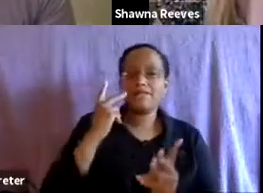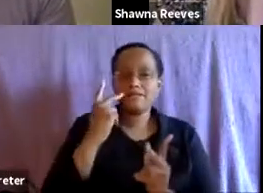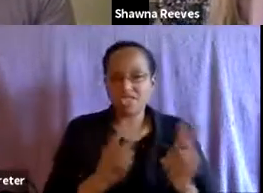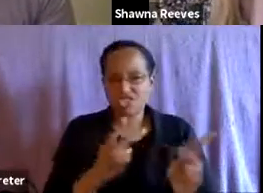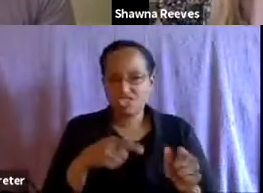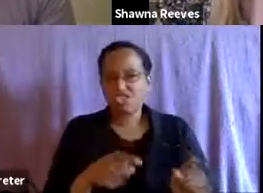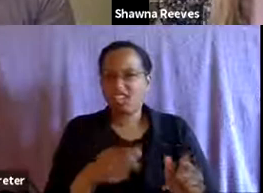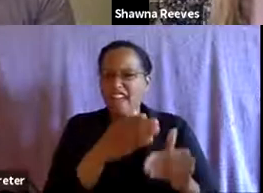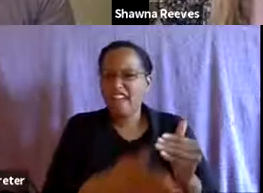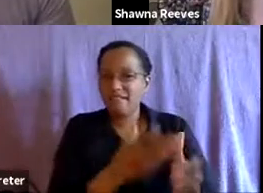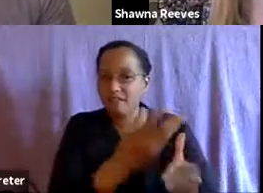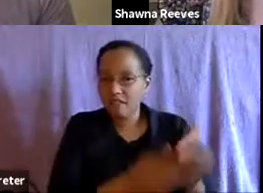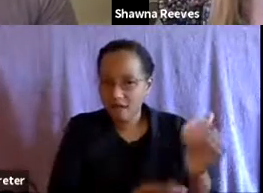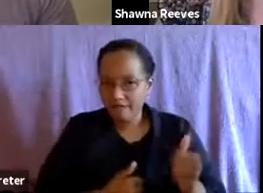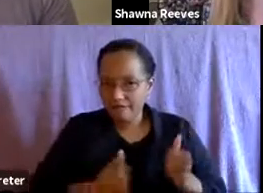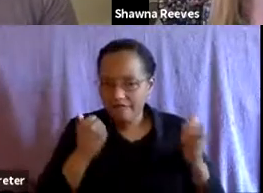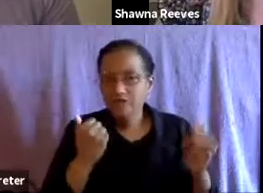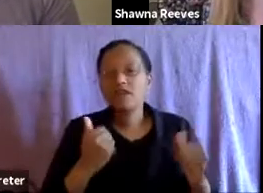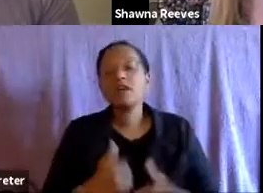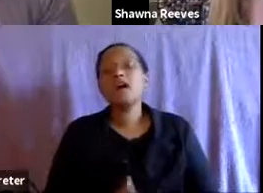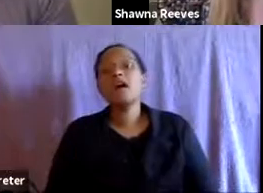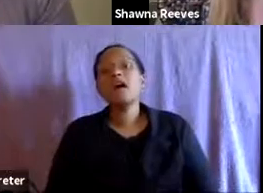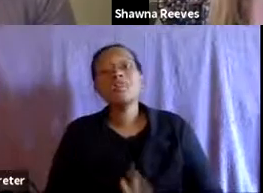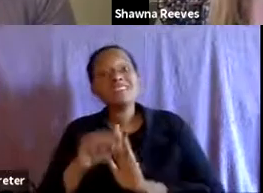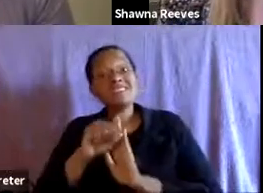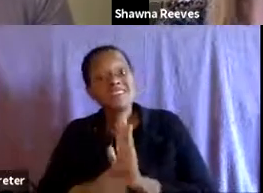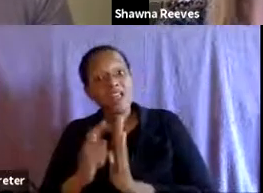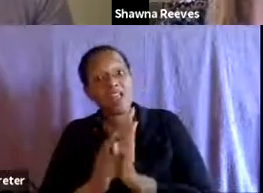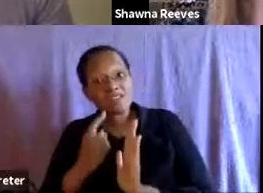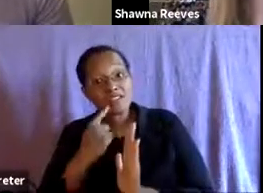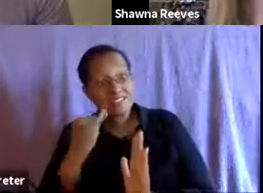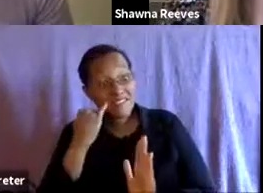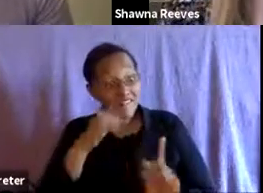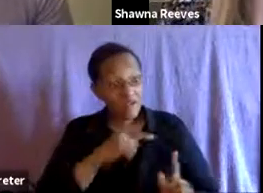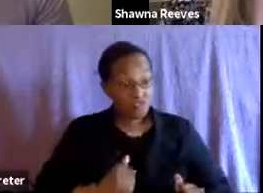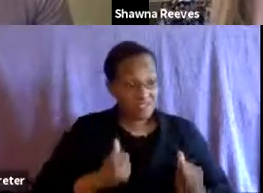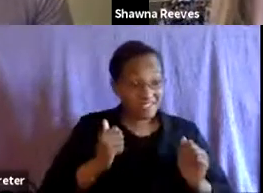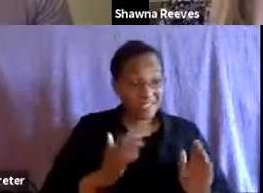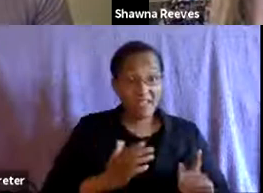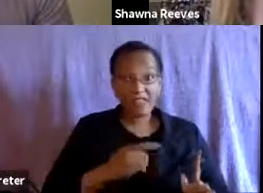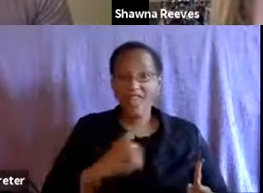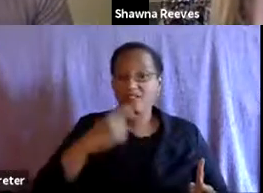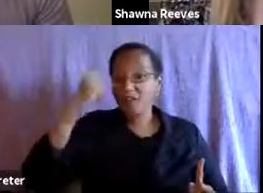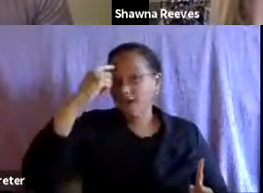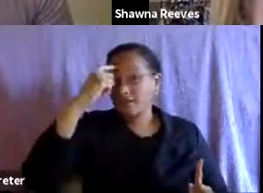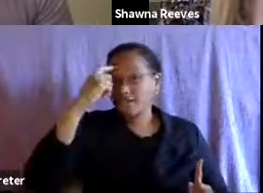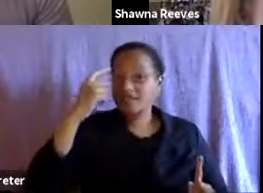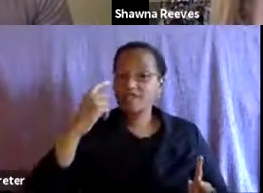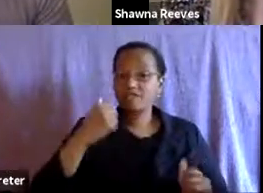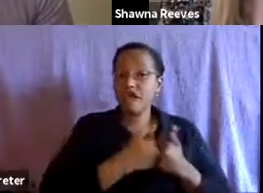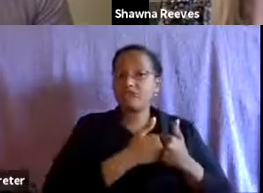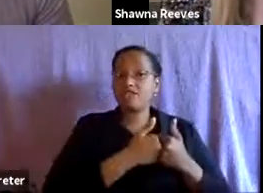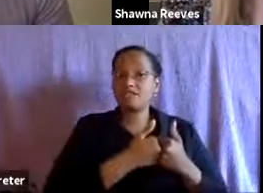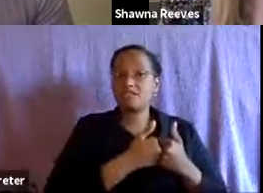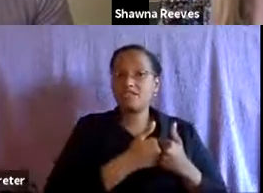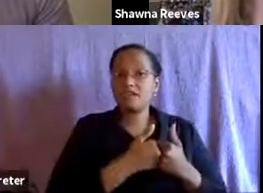the pandemic, what happened is you have county mandates, you have state mandates, and you have CMS mandates, and they're